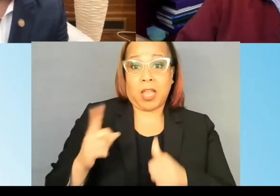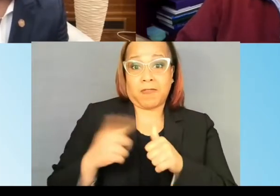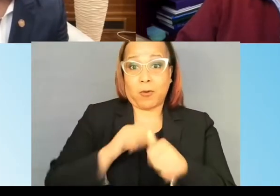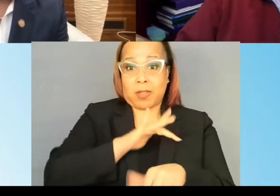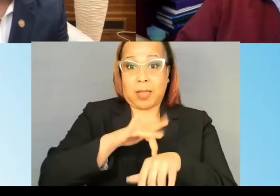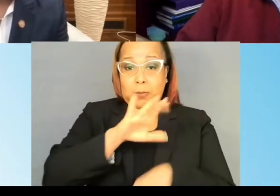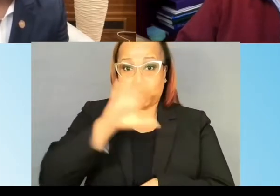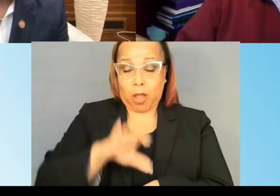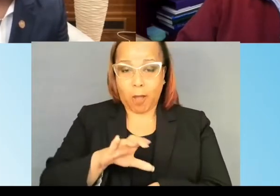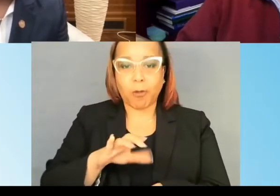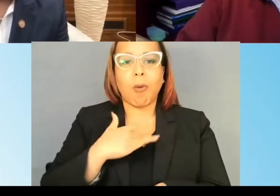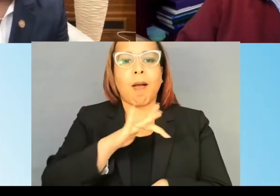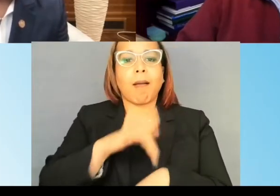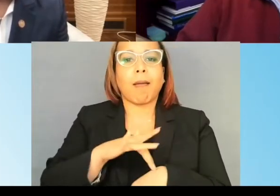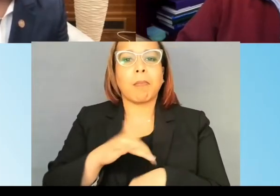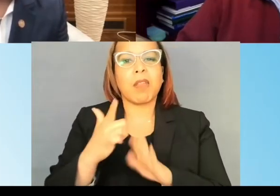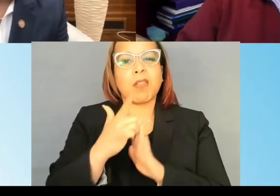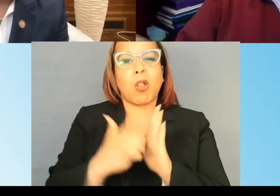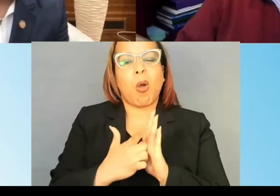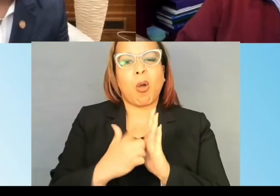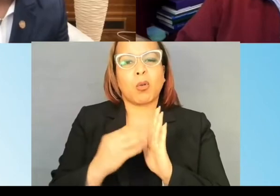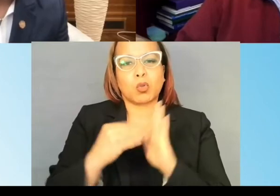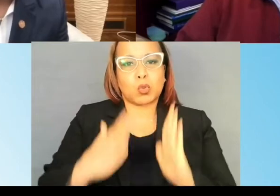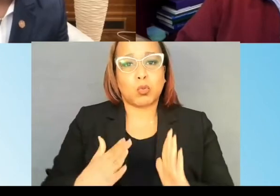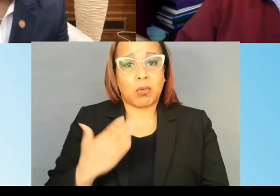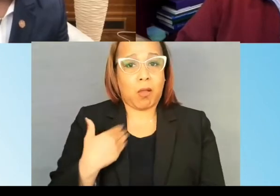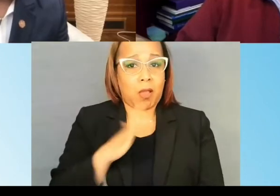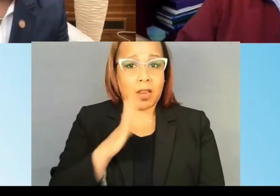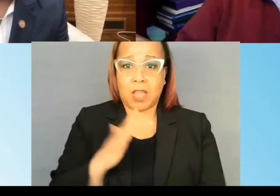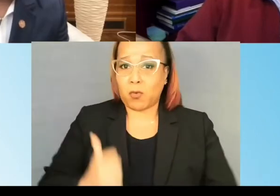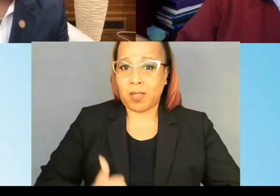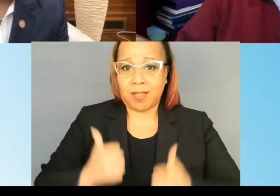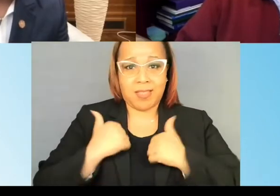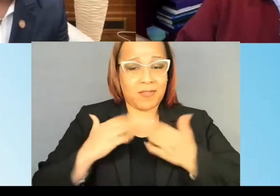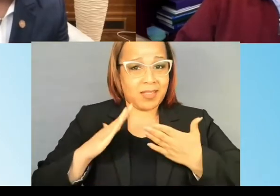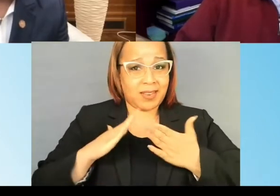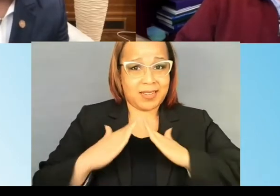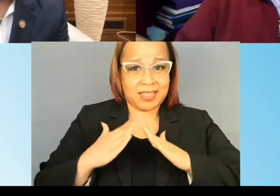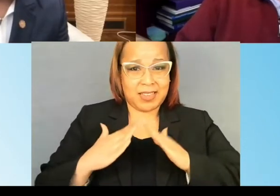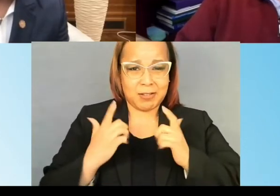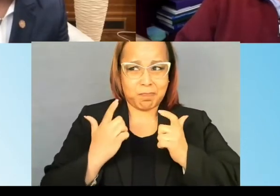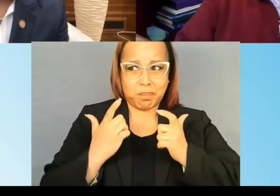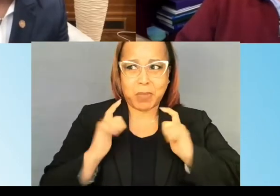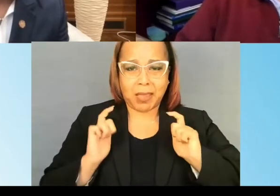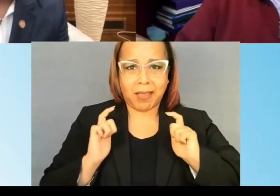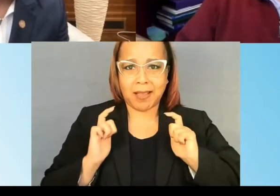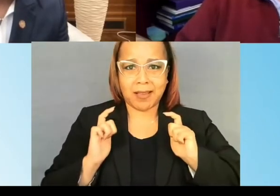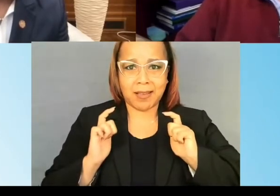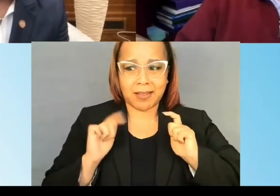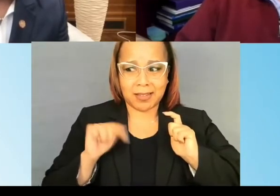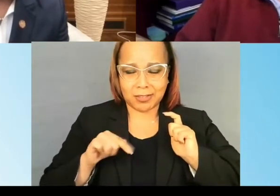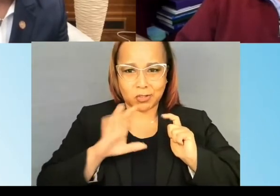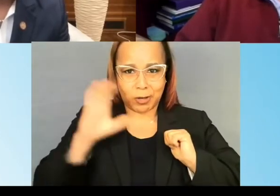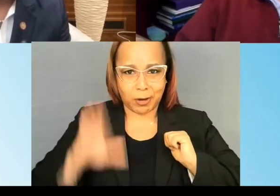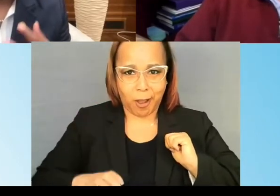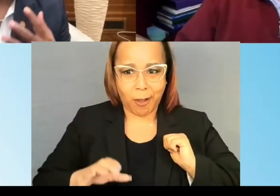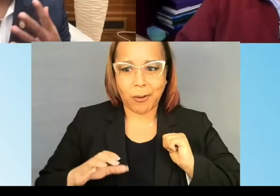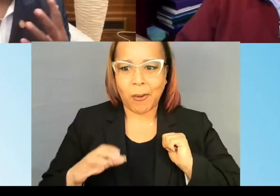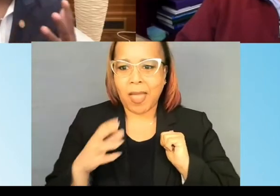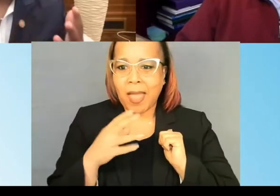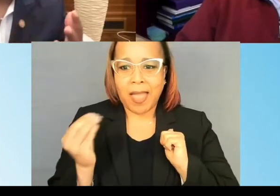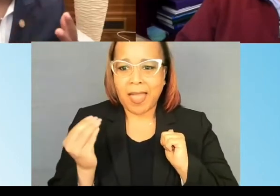here as a law student. I'd never lived in a city as big as Chicago, and I was